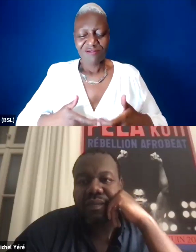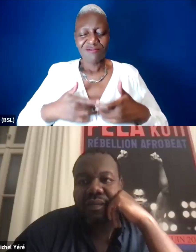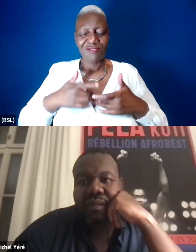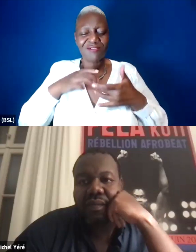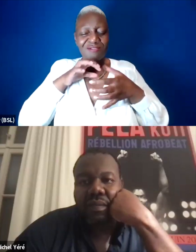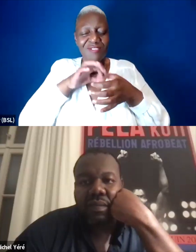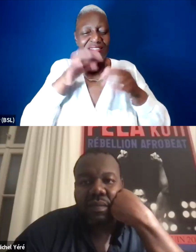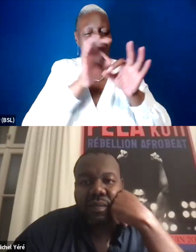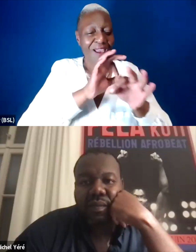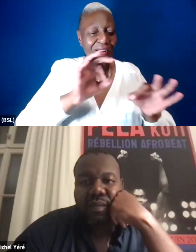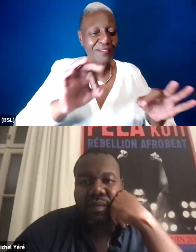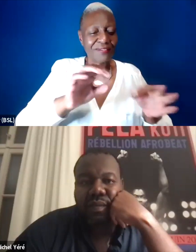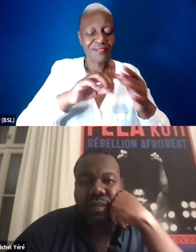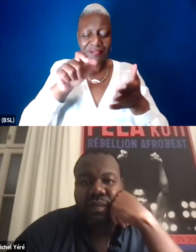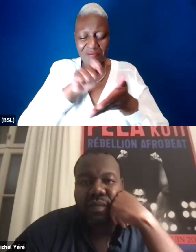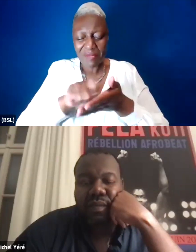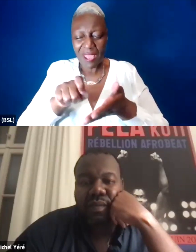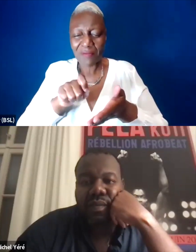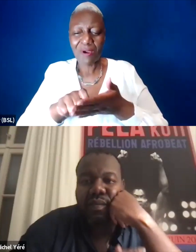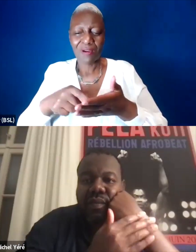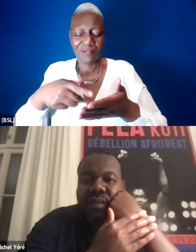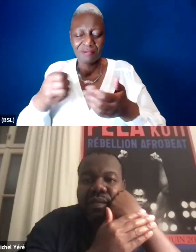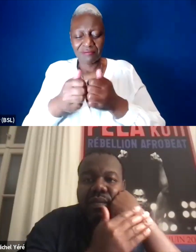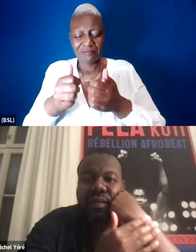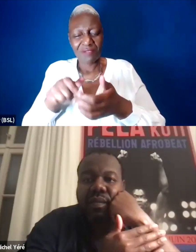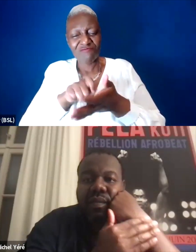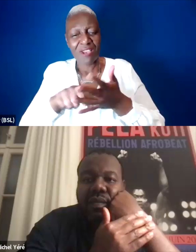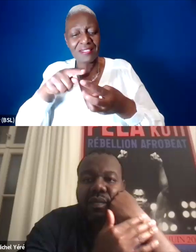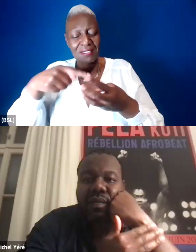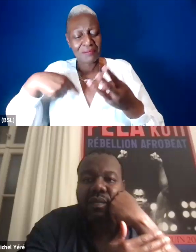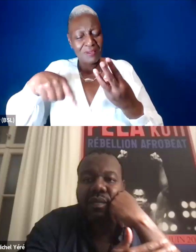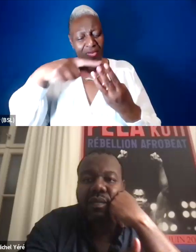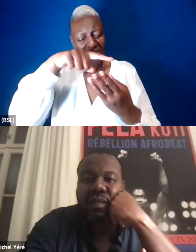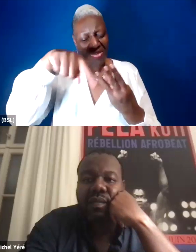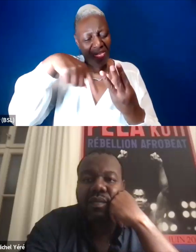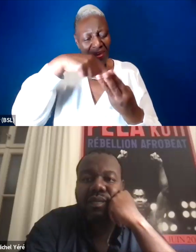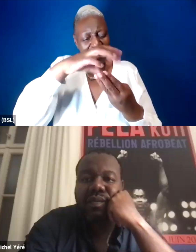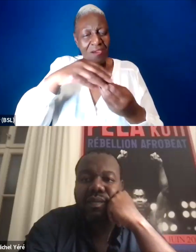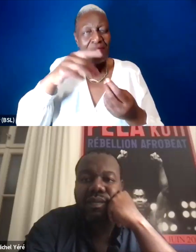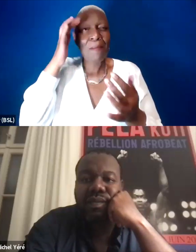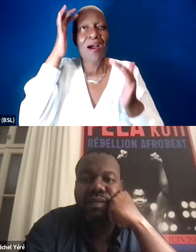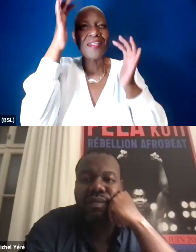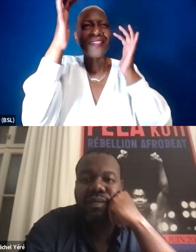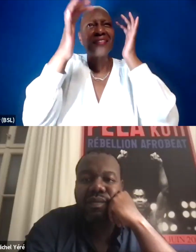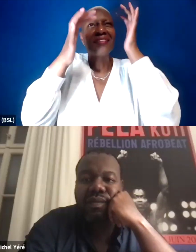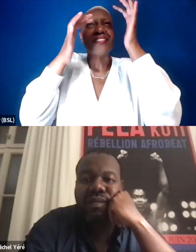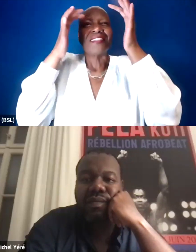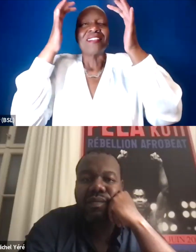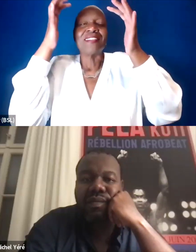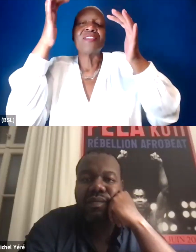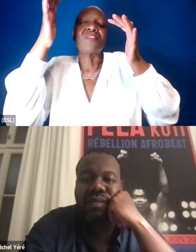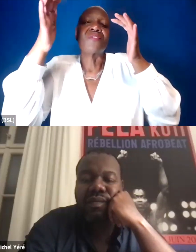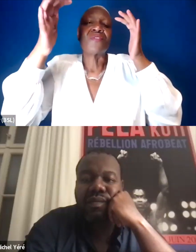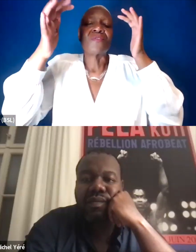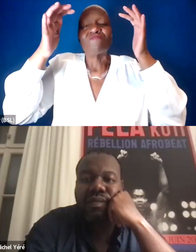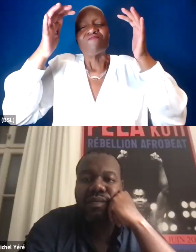the silence, the paper, the writing, and me, and my mind soars like an eagle up into the past